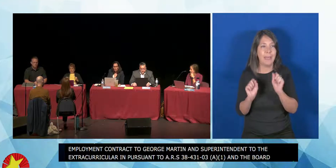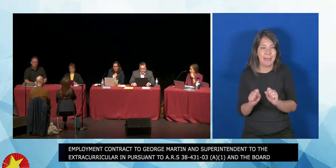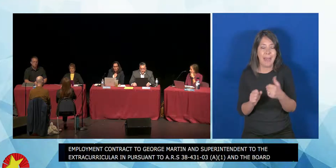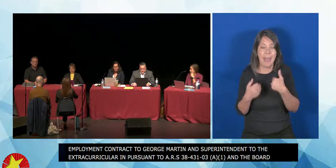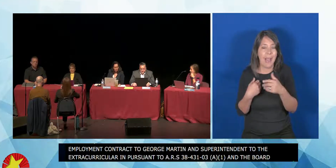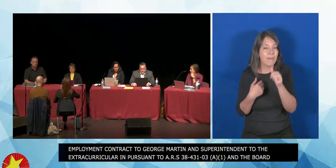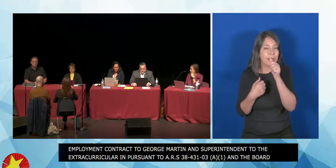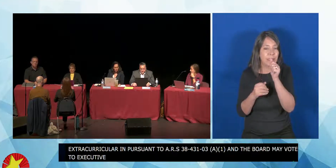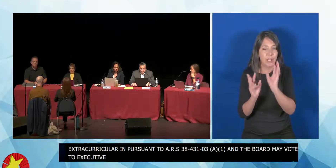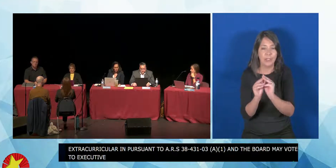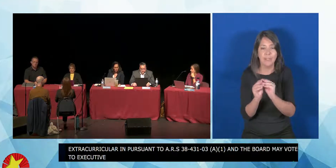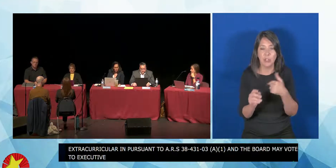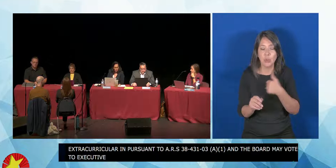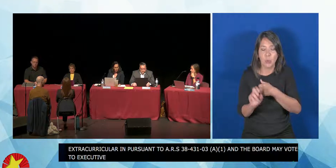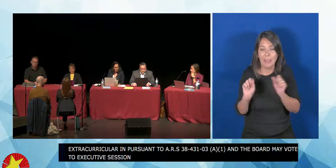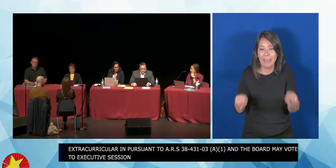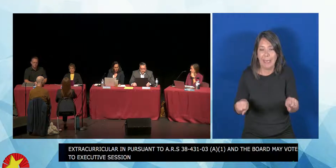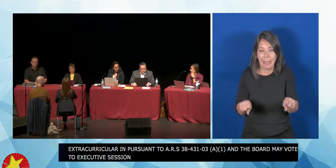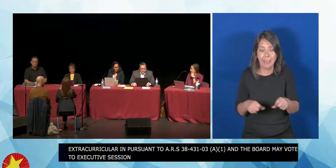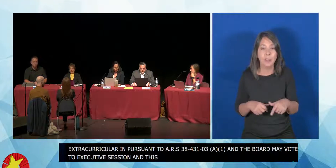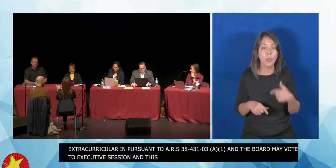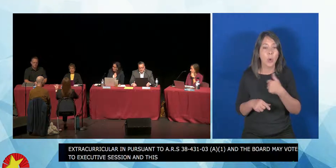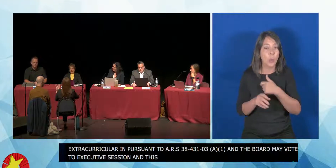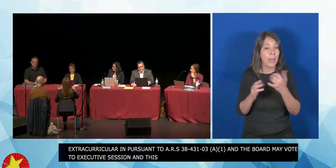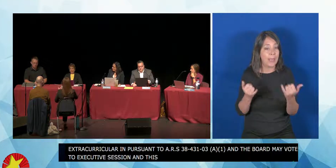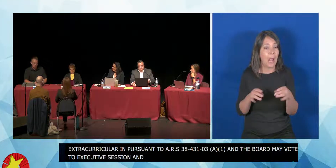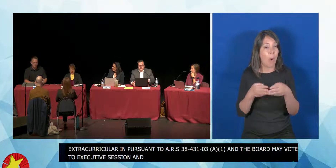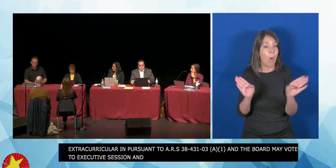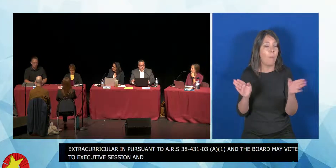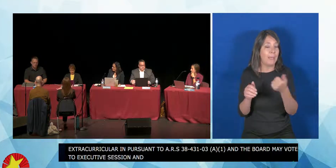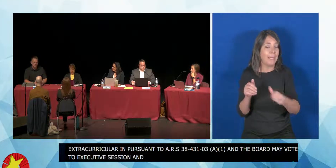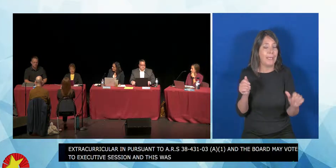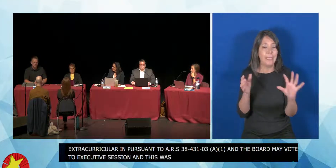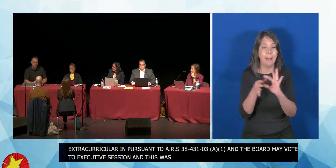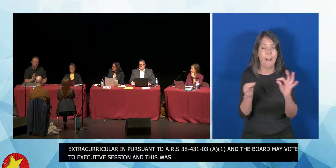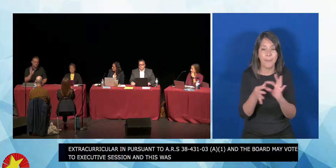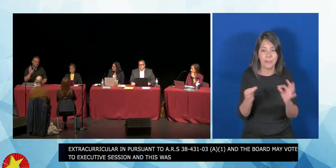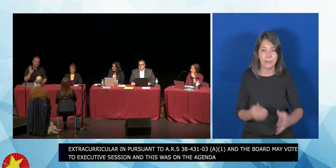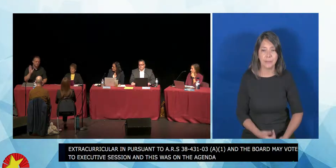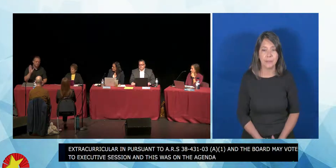it is now not, so we open it to any comments.